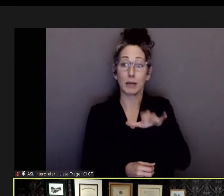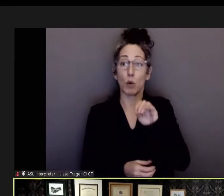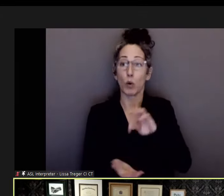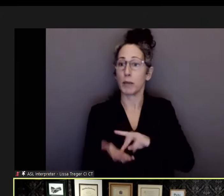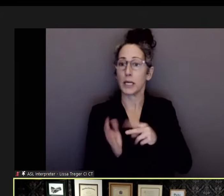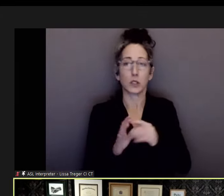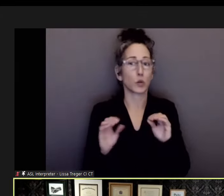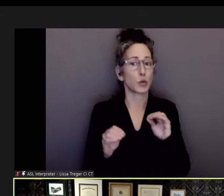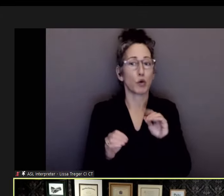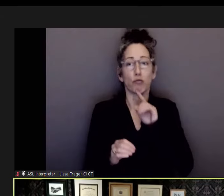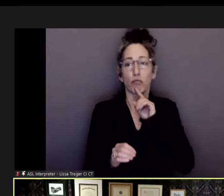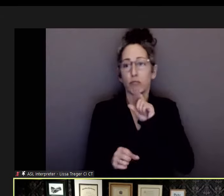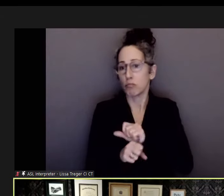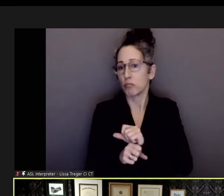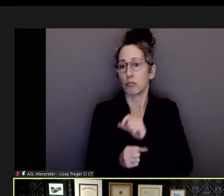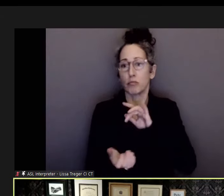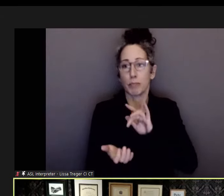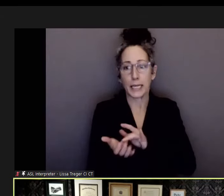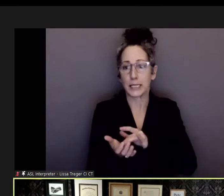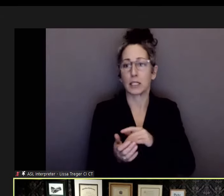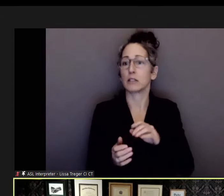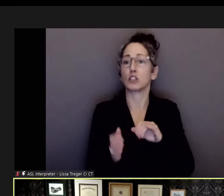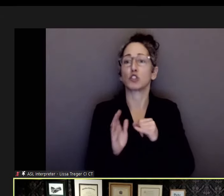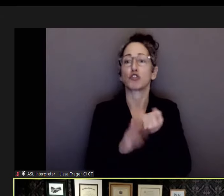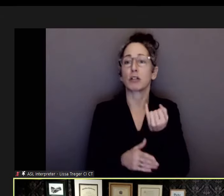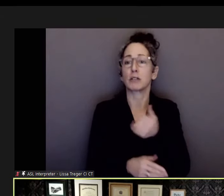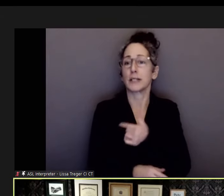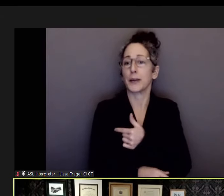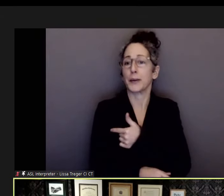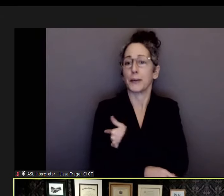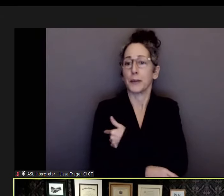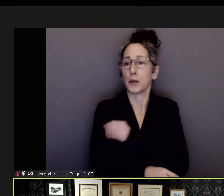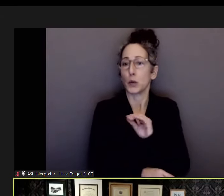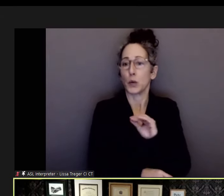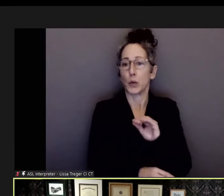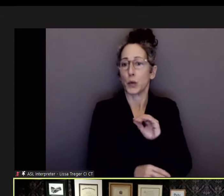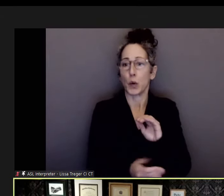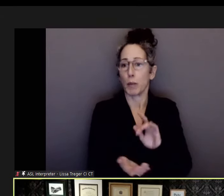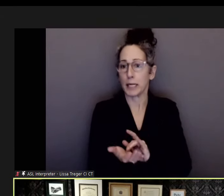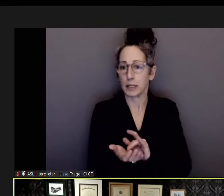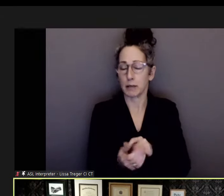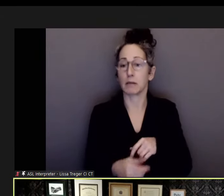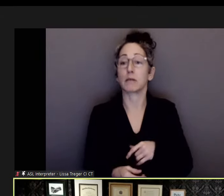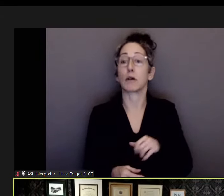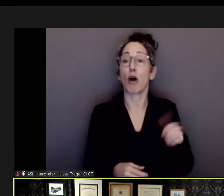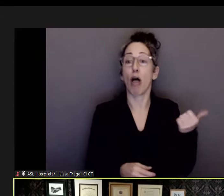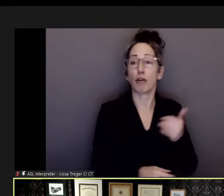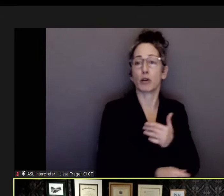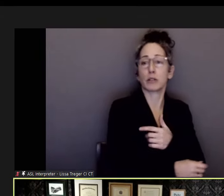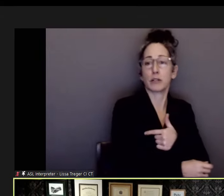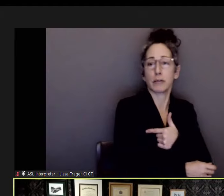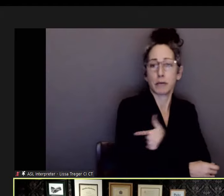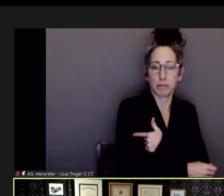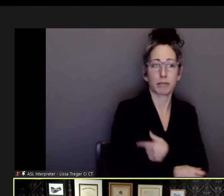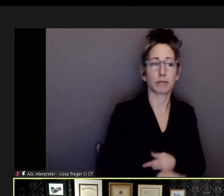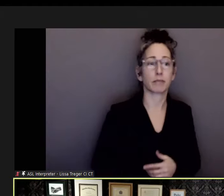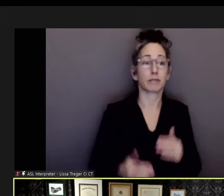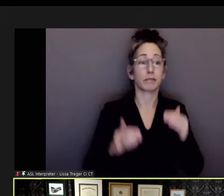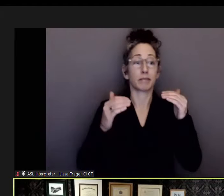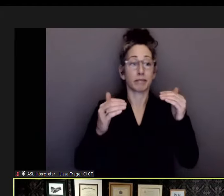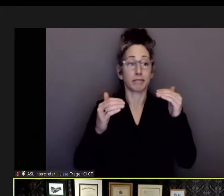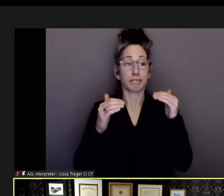populations. We also had people with severe obesity, people with chronic lung disease, significant cardiac disease, liver disease, and